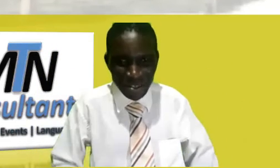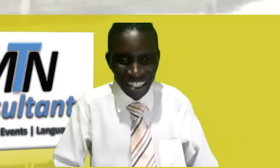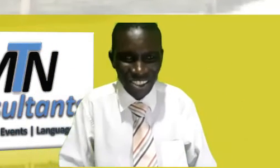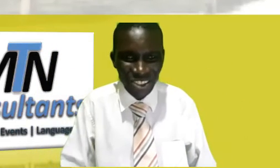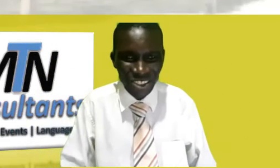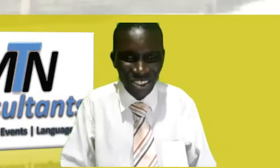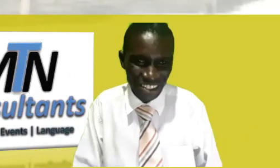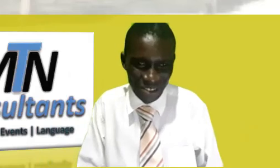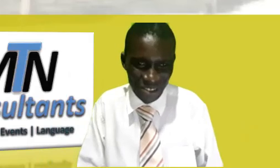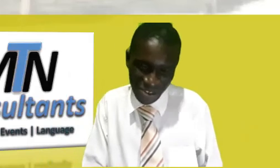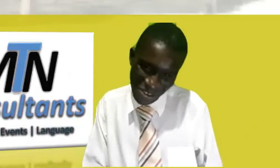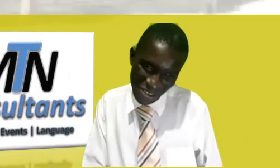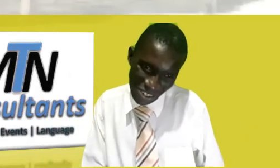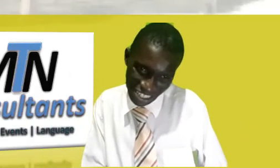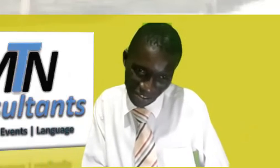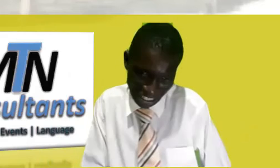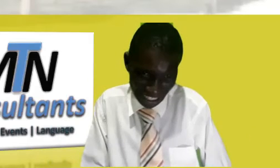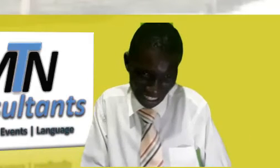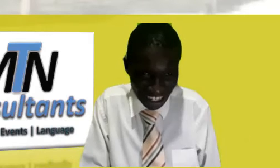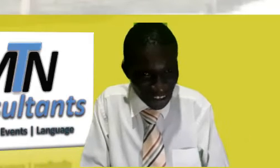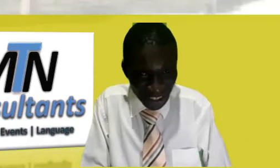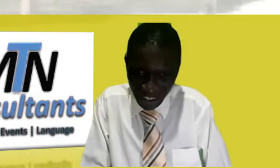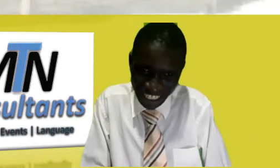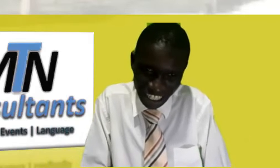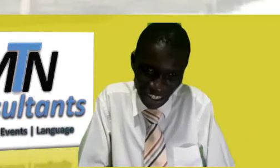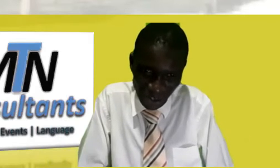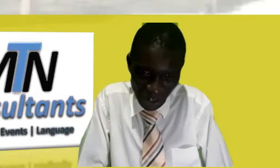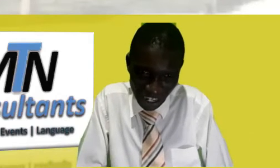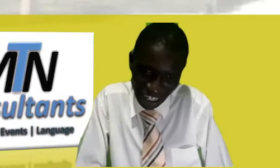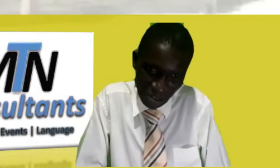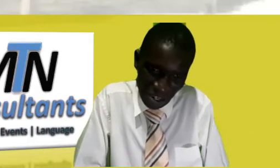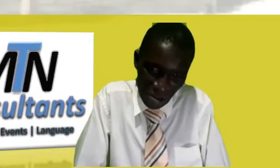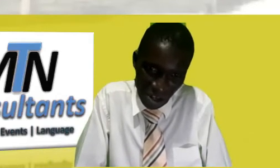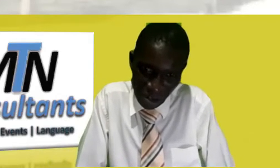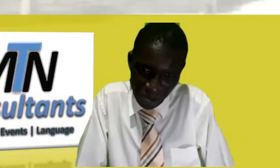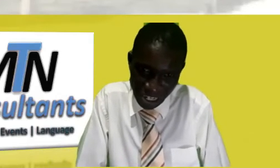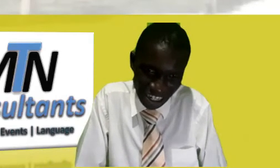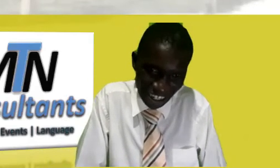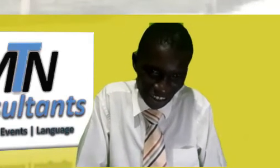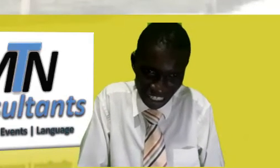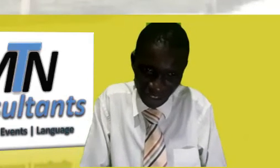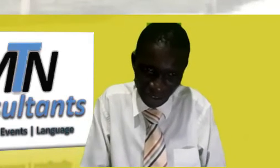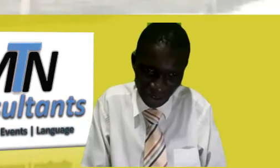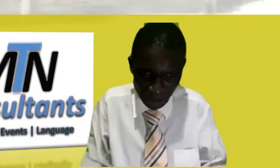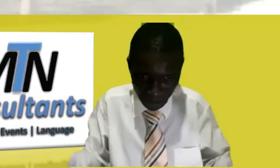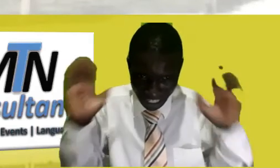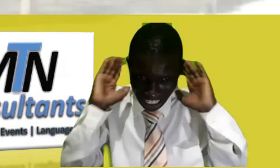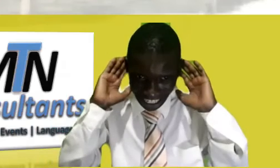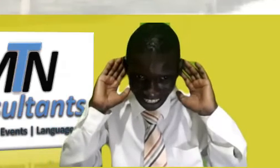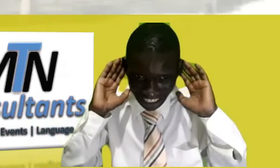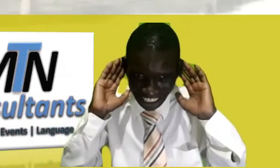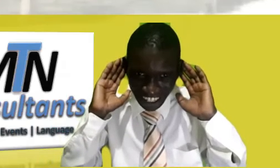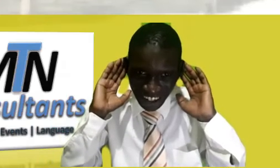In David and Shona, we are so conservative. We don't tell you, Myrinda, you've got